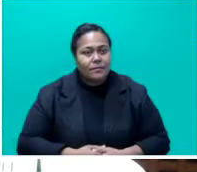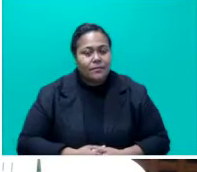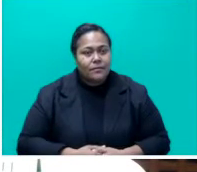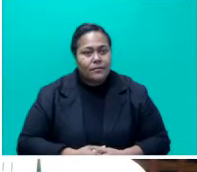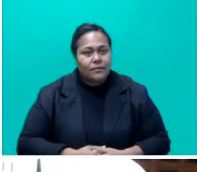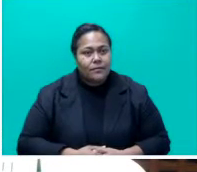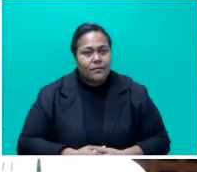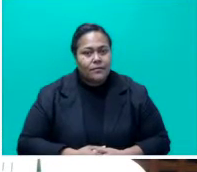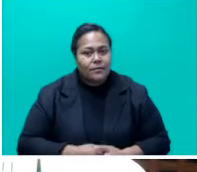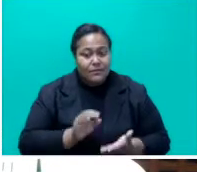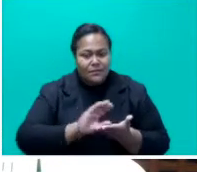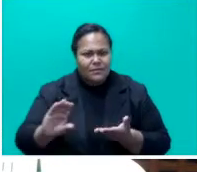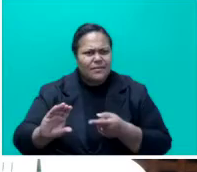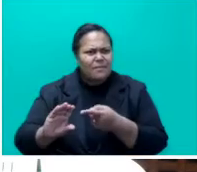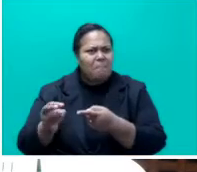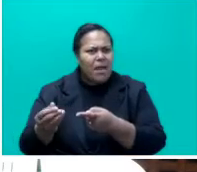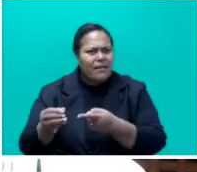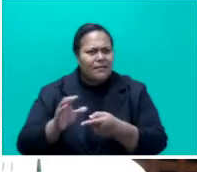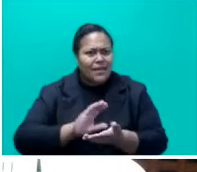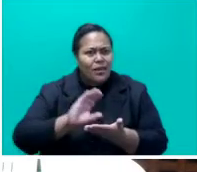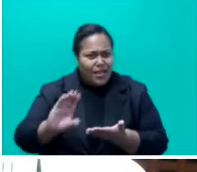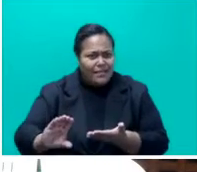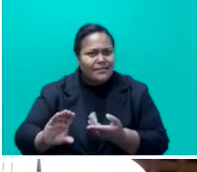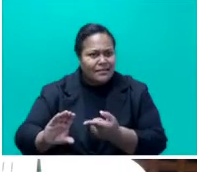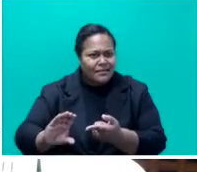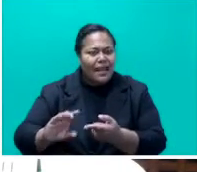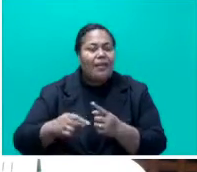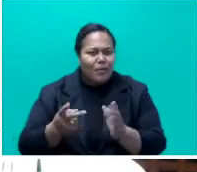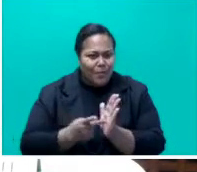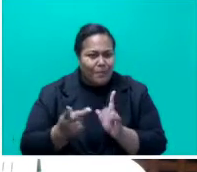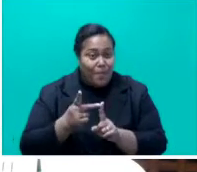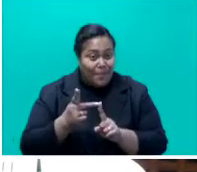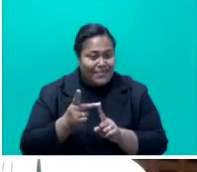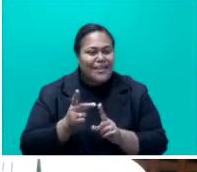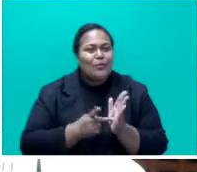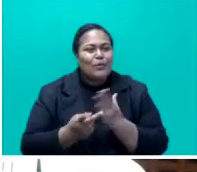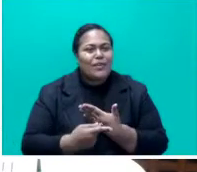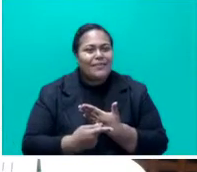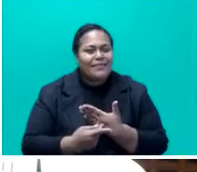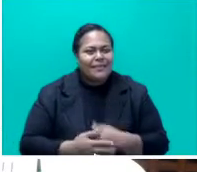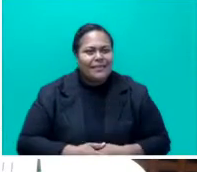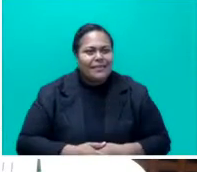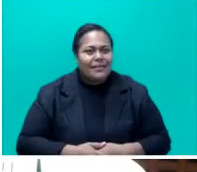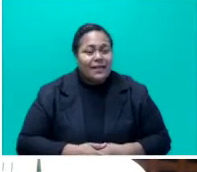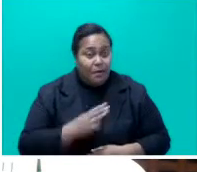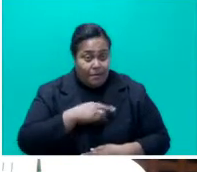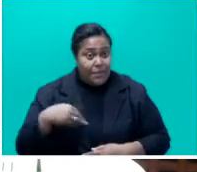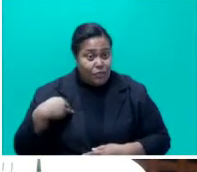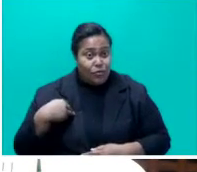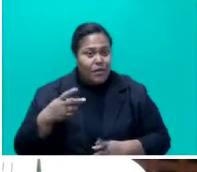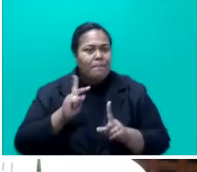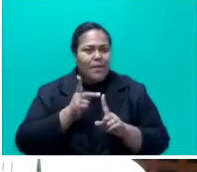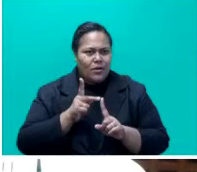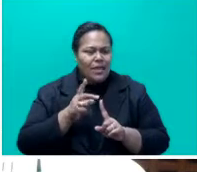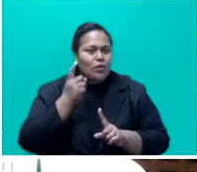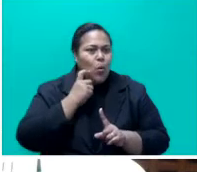this allocation. But let me assure this August House that the Ministry again is prioritizing water and